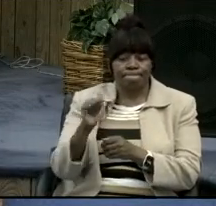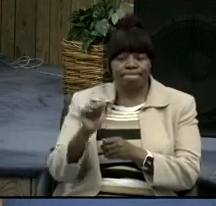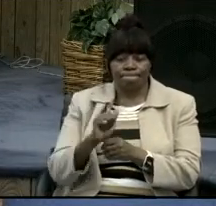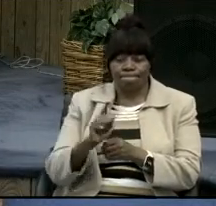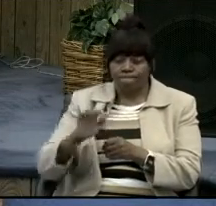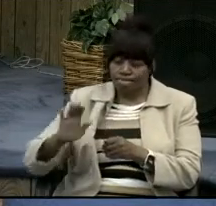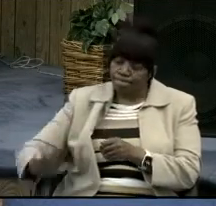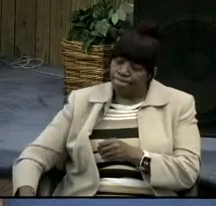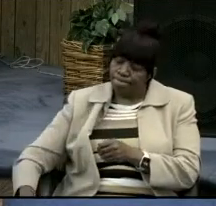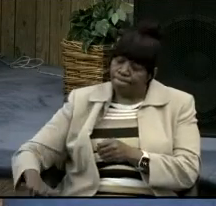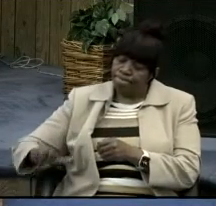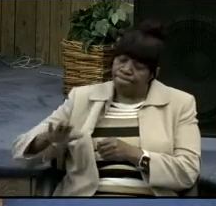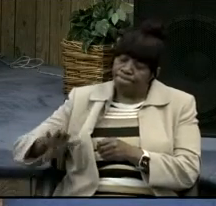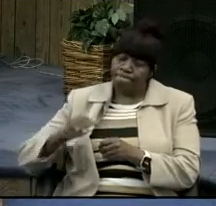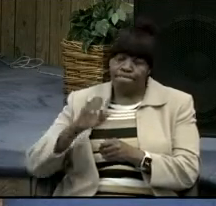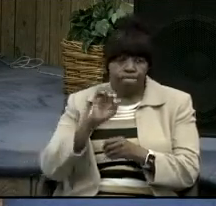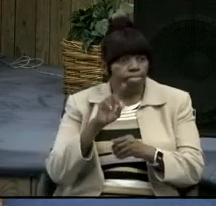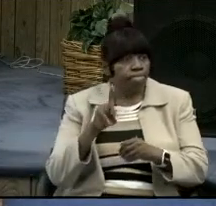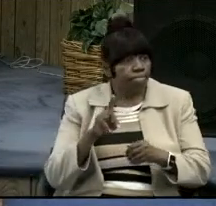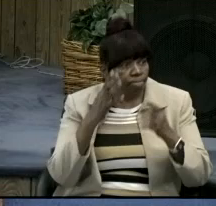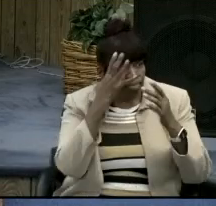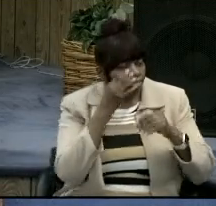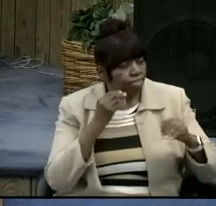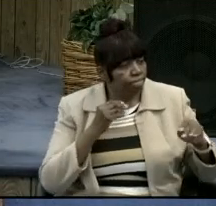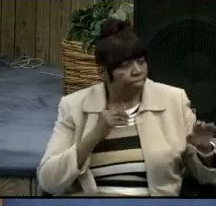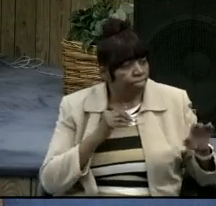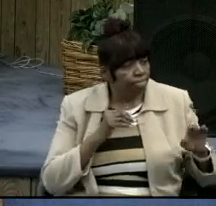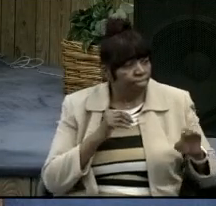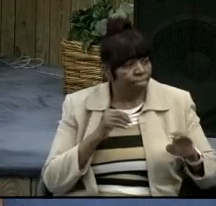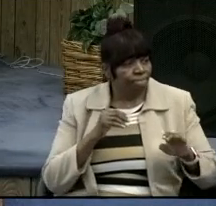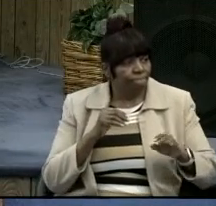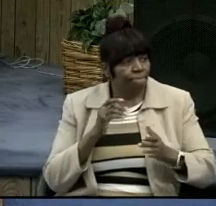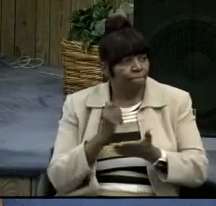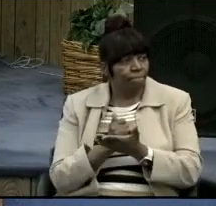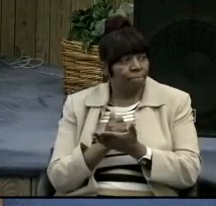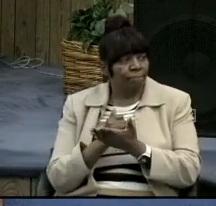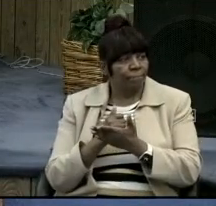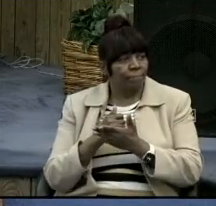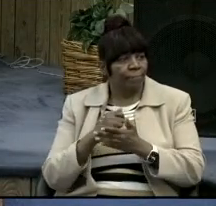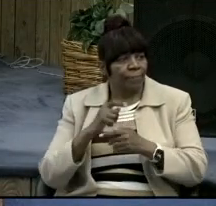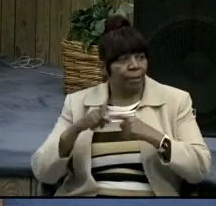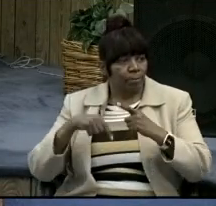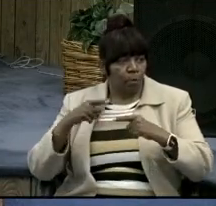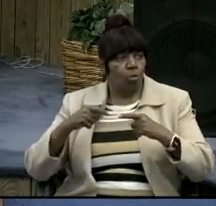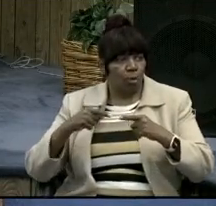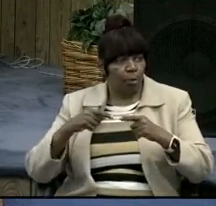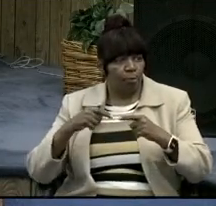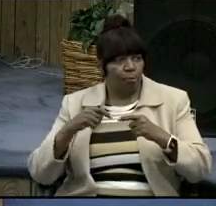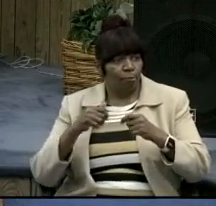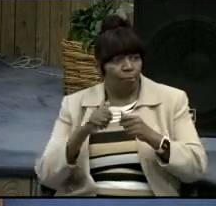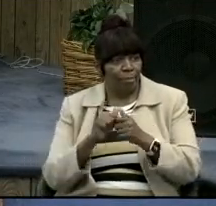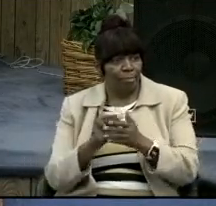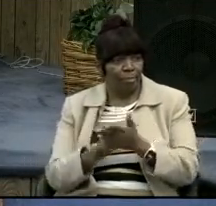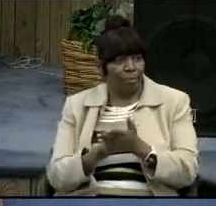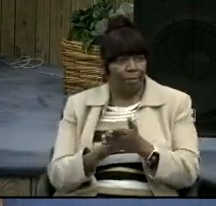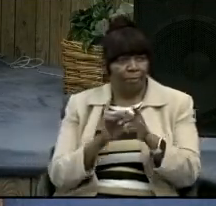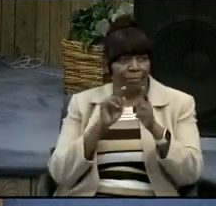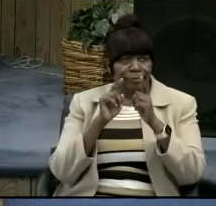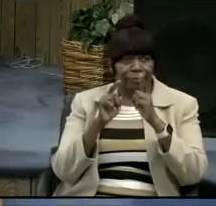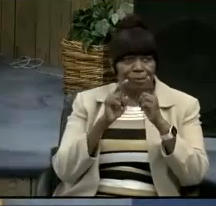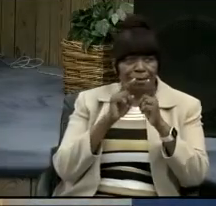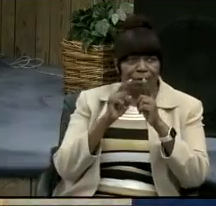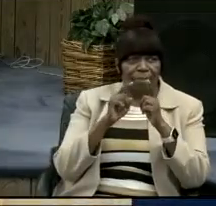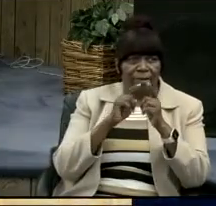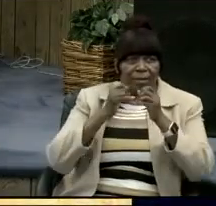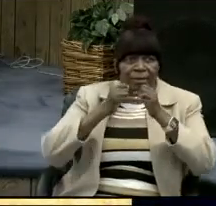kids. Okay? All right. Y'all asleep yet? Amen. Because I'm going somewhere with this. Let's talk about